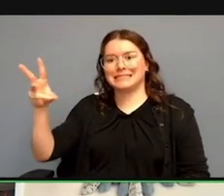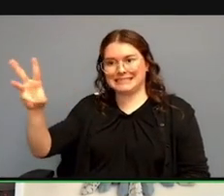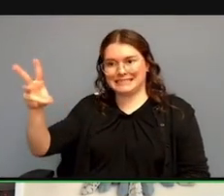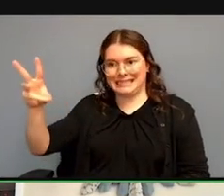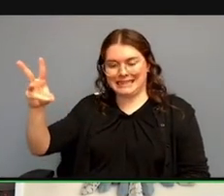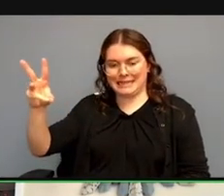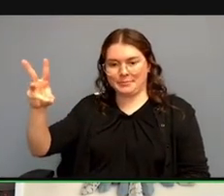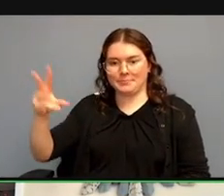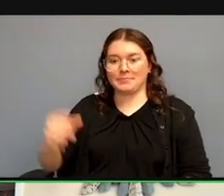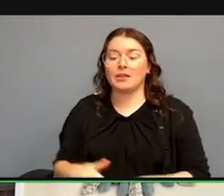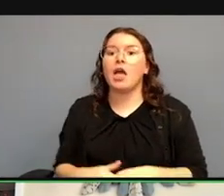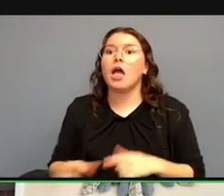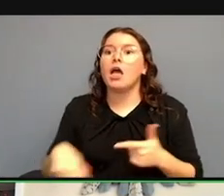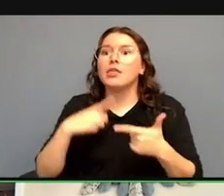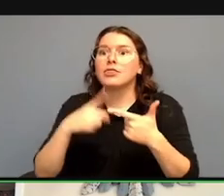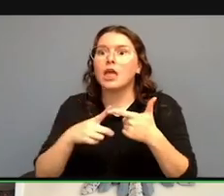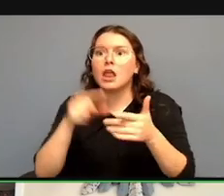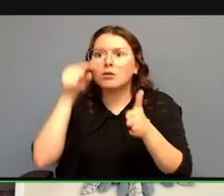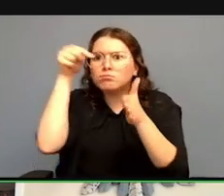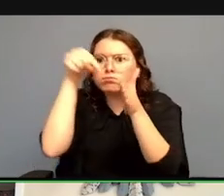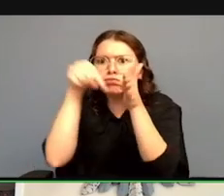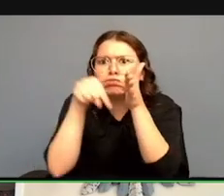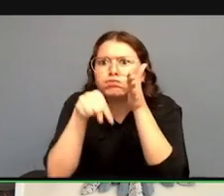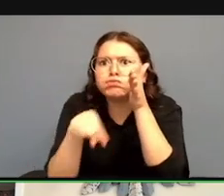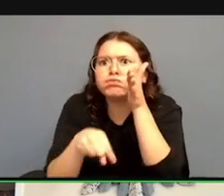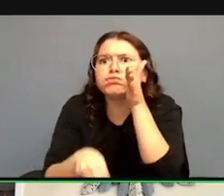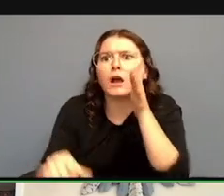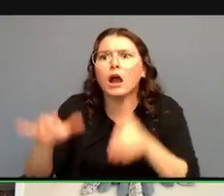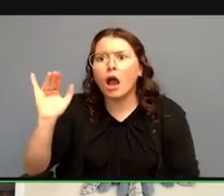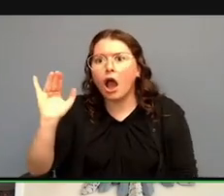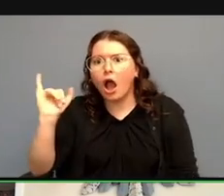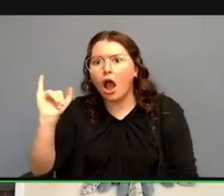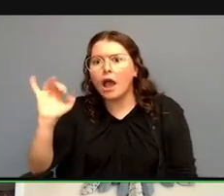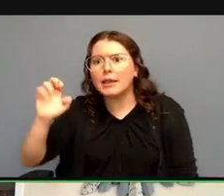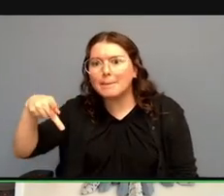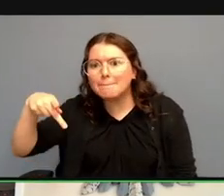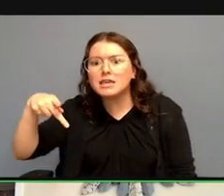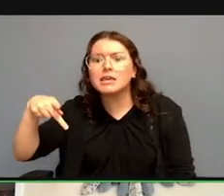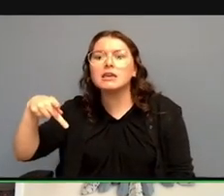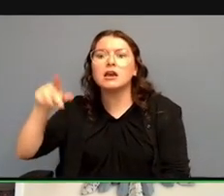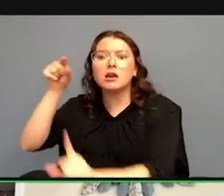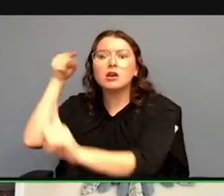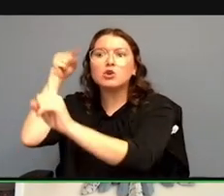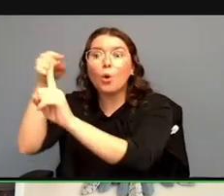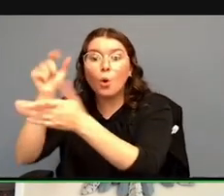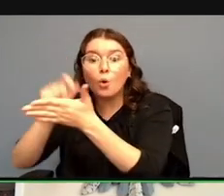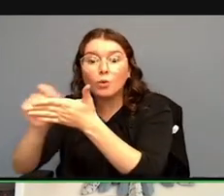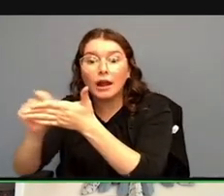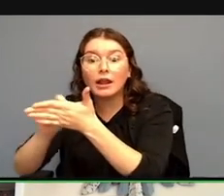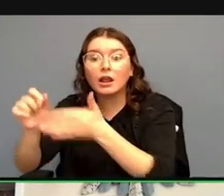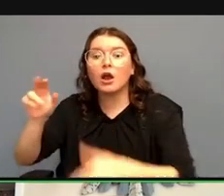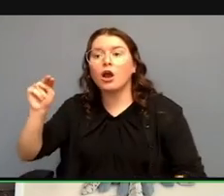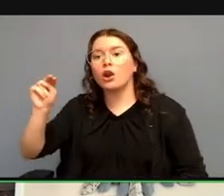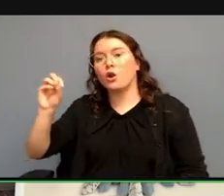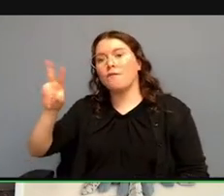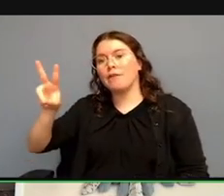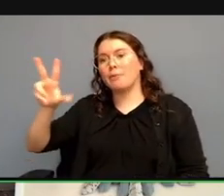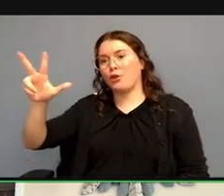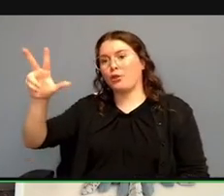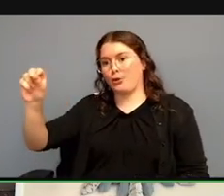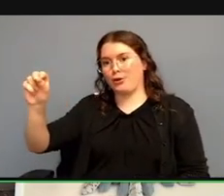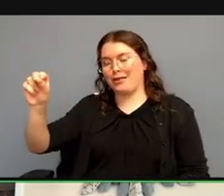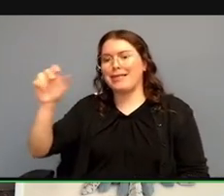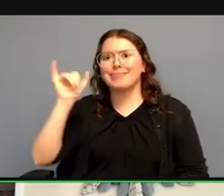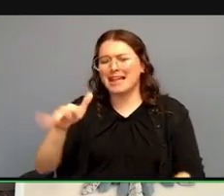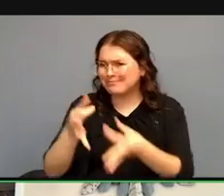do a deep dive into IEP goal writing on November 30th, because that's a really important part of the